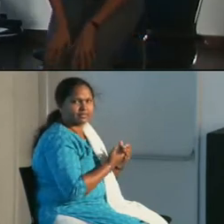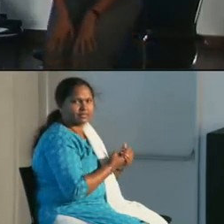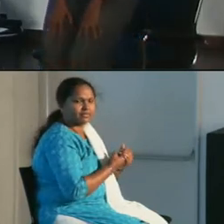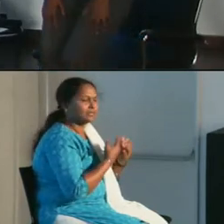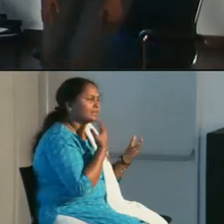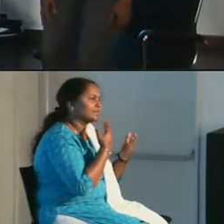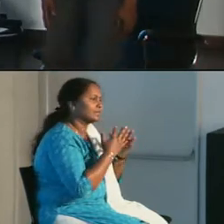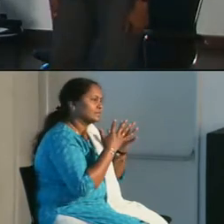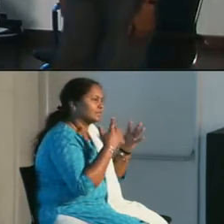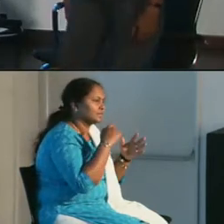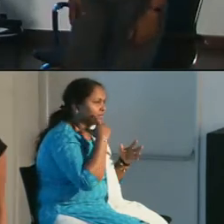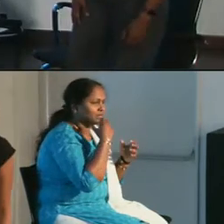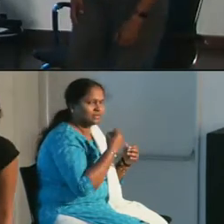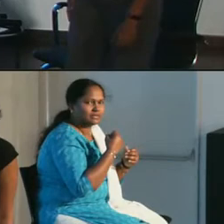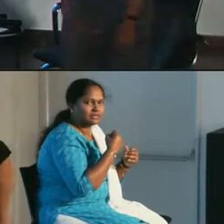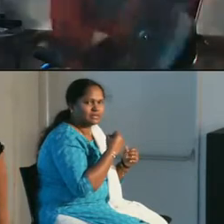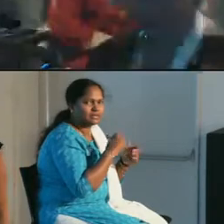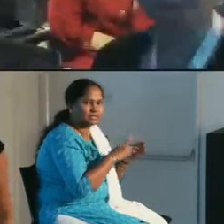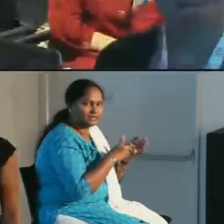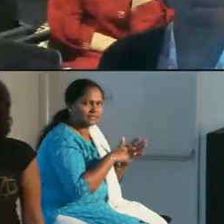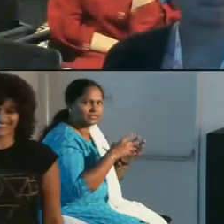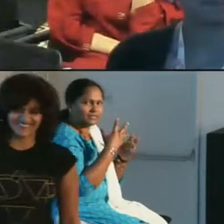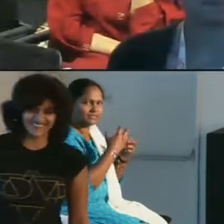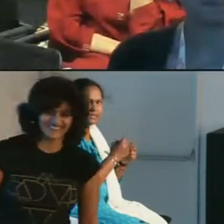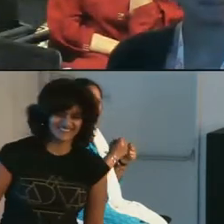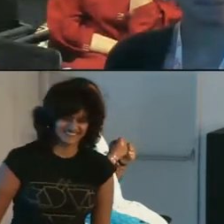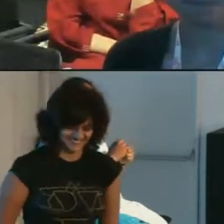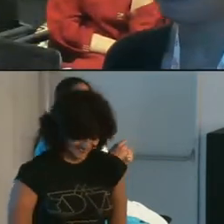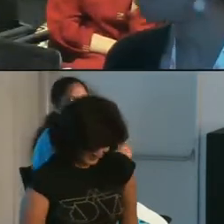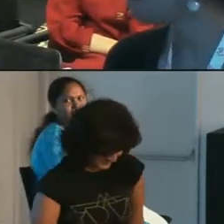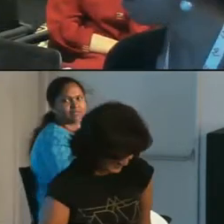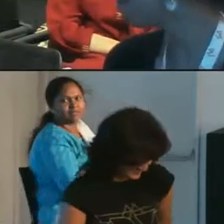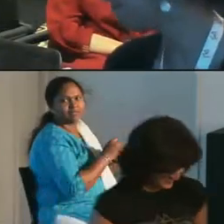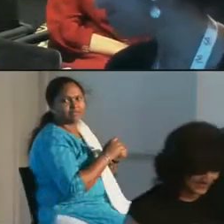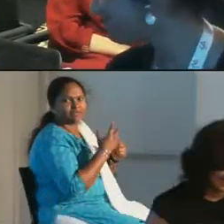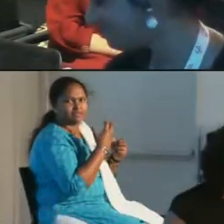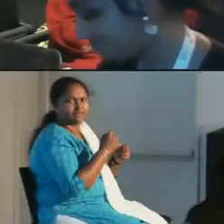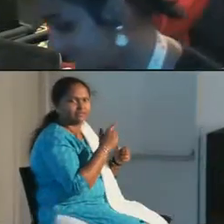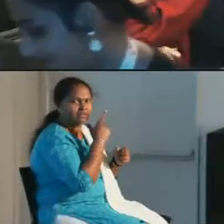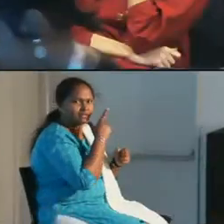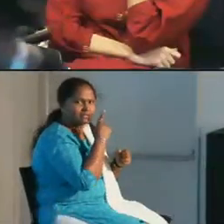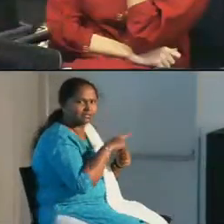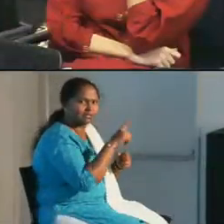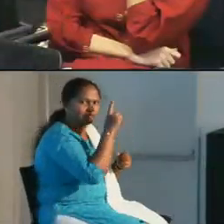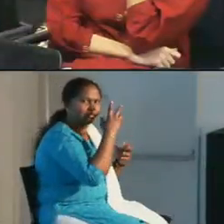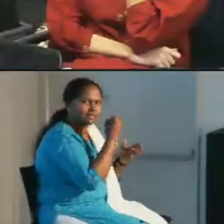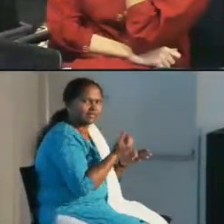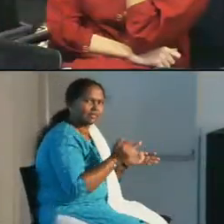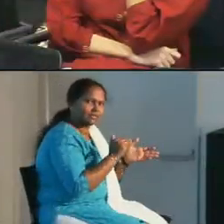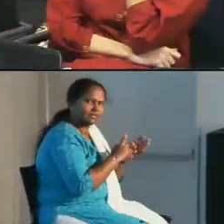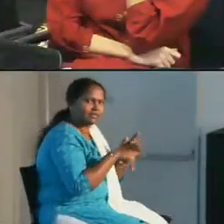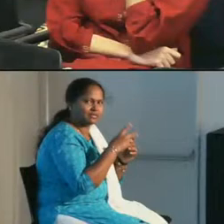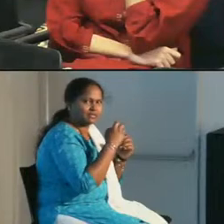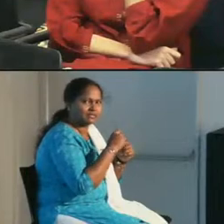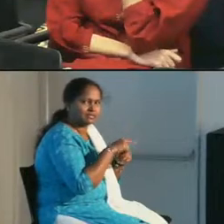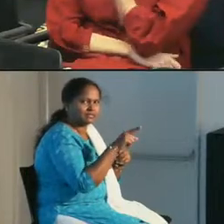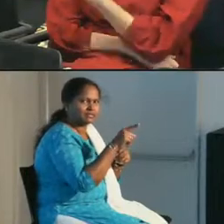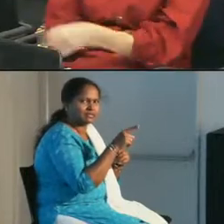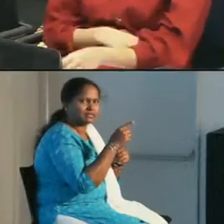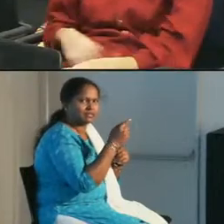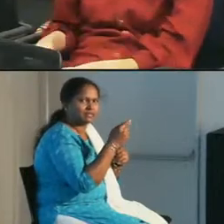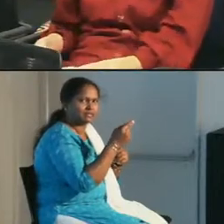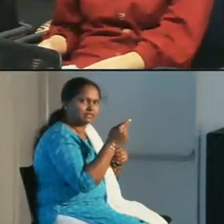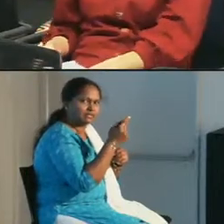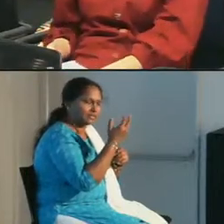Thank you so much, Lakshmi, Jasmine, Ekad, and Poo. There's lunch on the terrace again. You can collect the coupon once